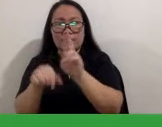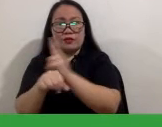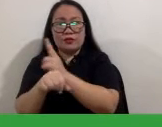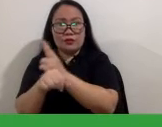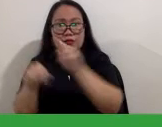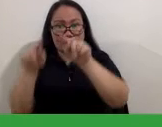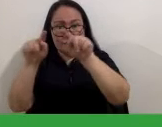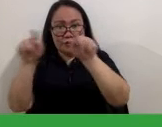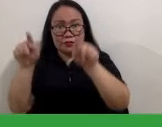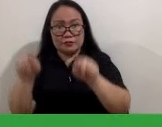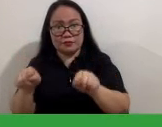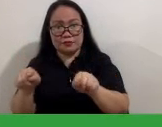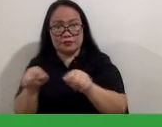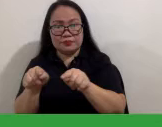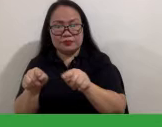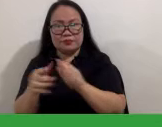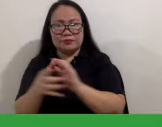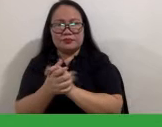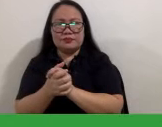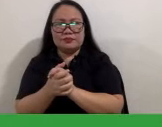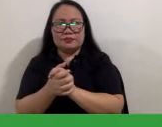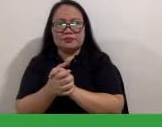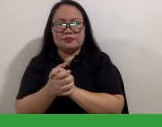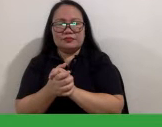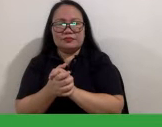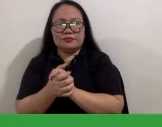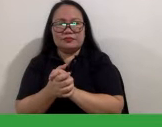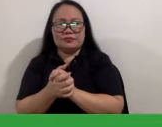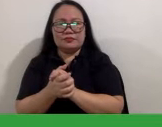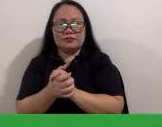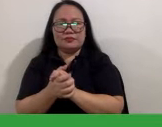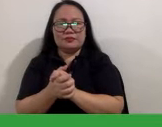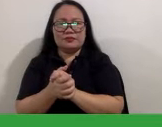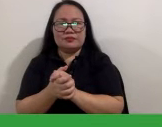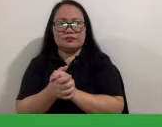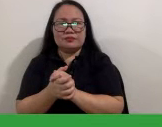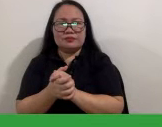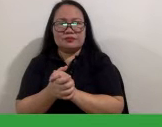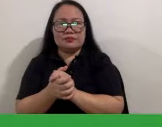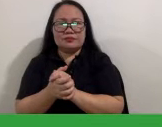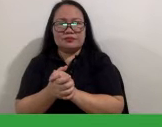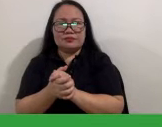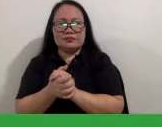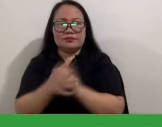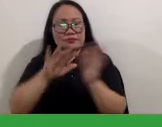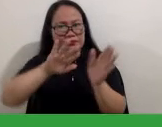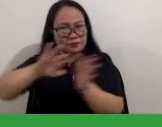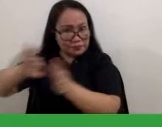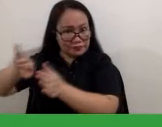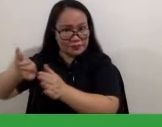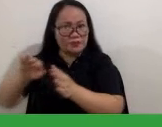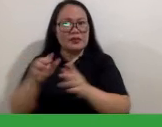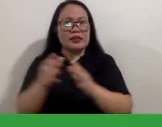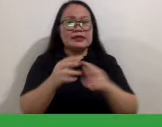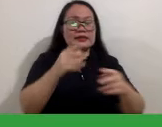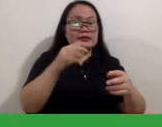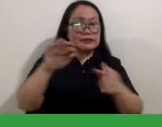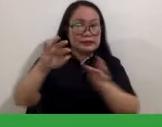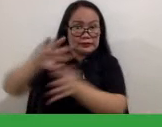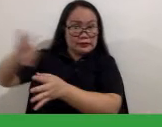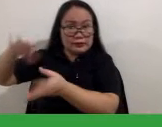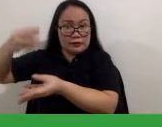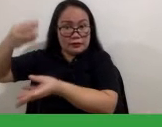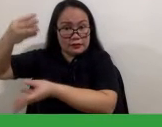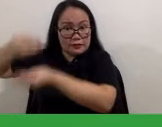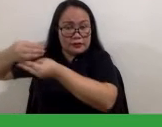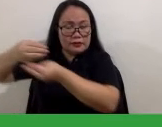Brackets. Okay? Sometimes they are using parentheses. Okay? Now, so, this one naman, eto sa addition